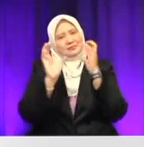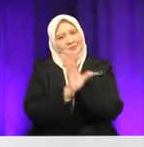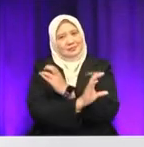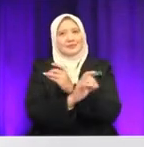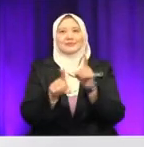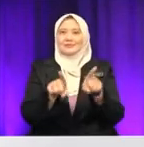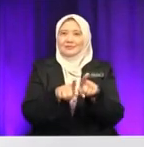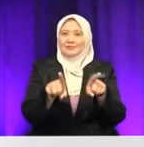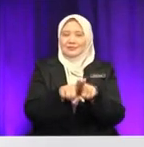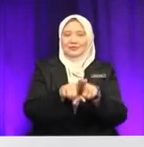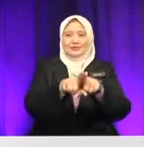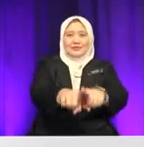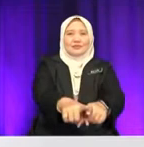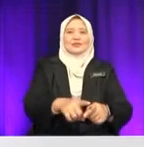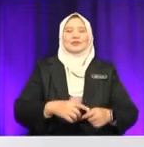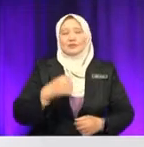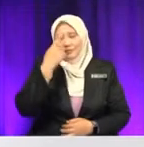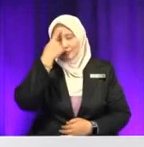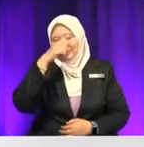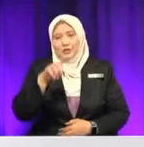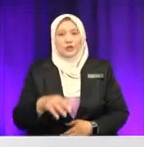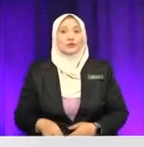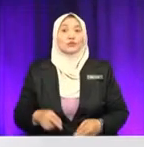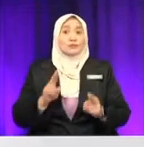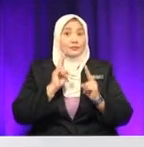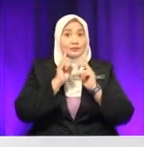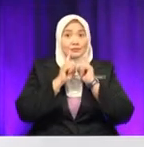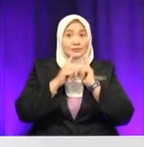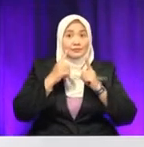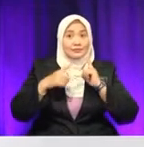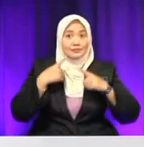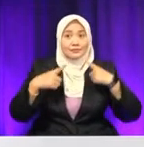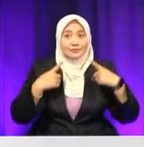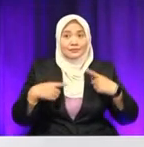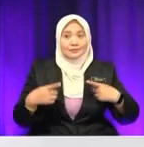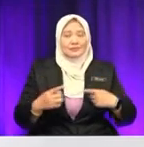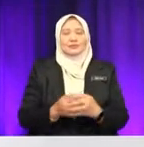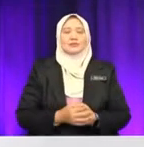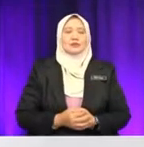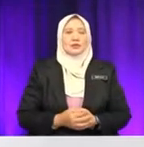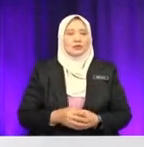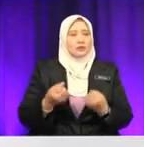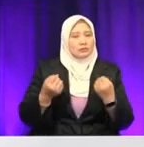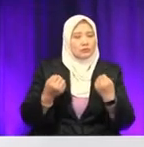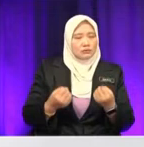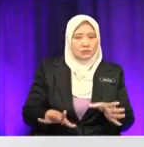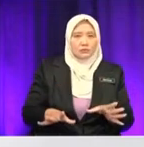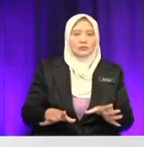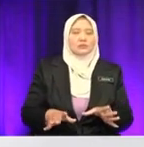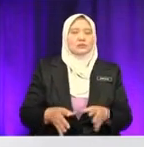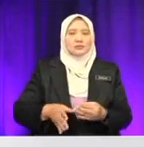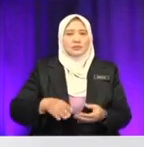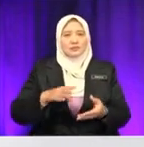us into is about speaking, right? It's pretty much important because as what we mentioned earlier, speaking may